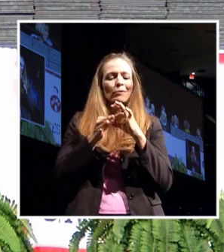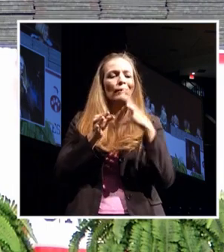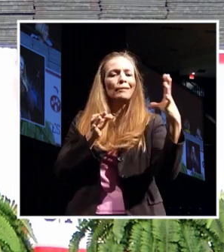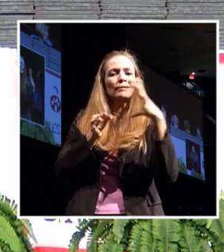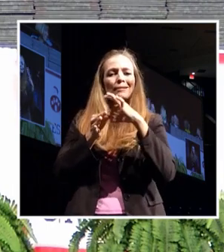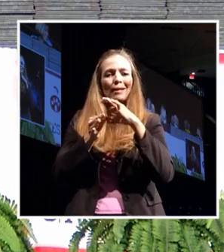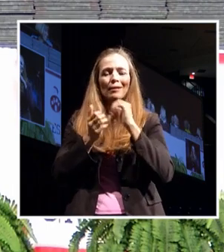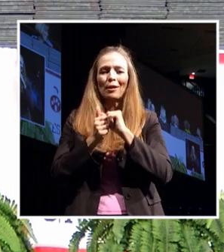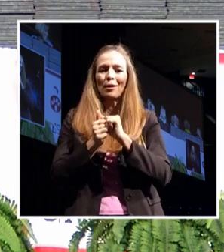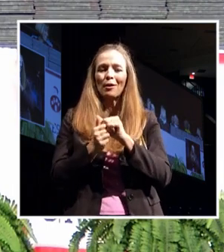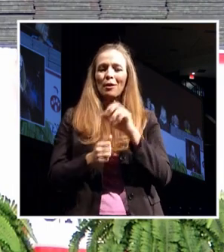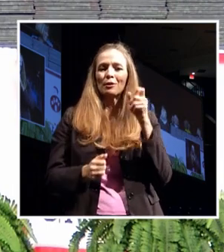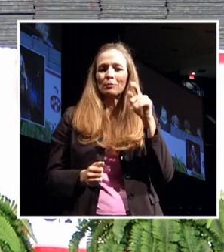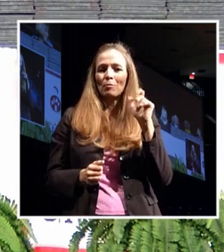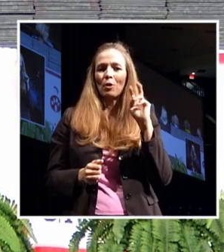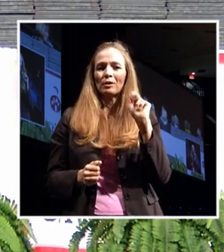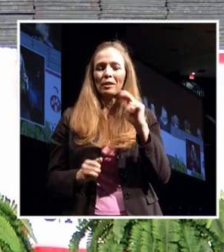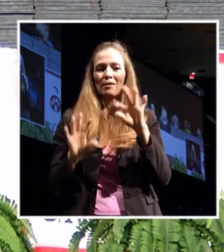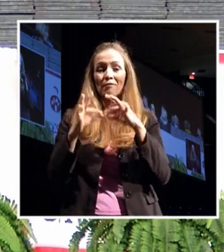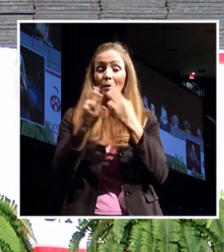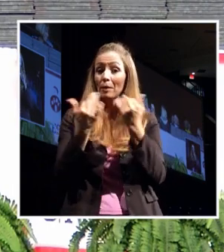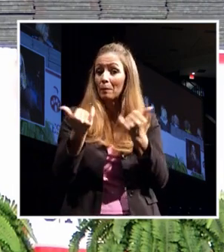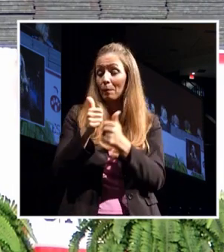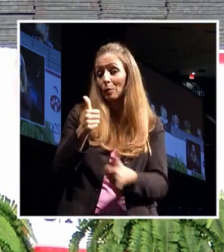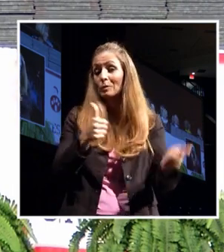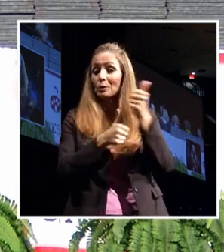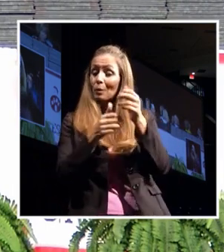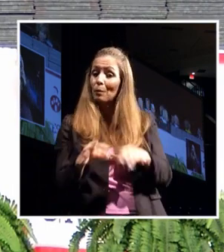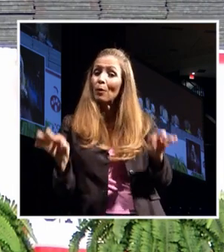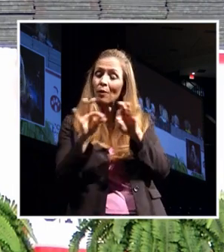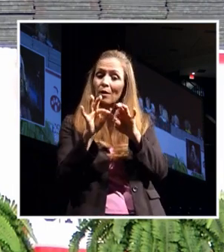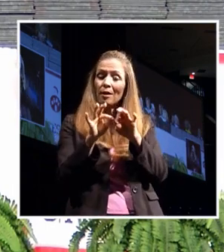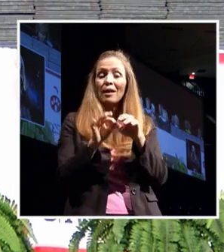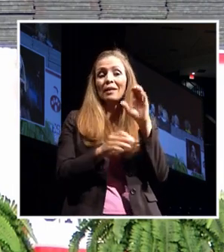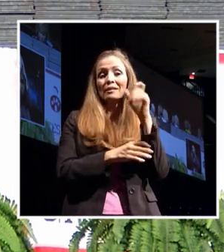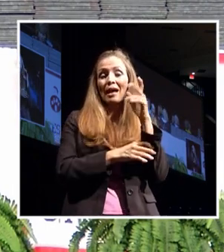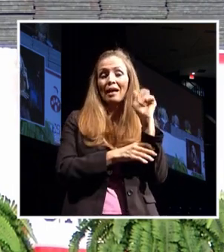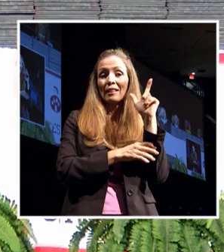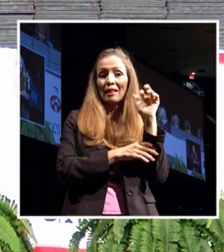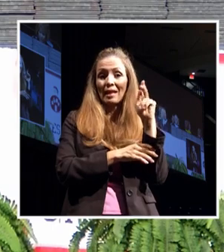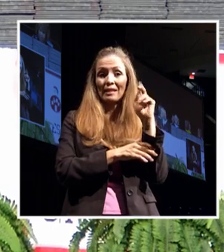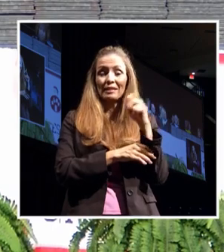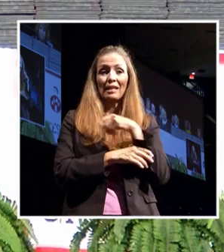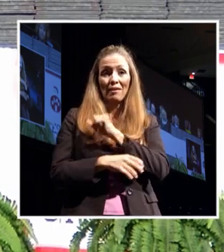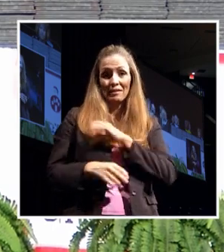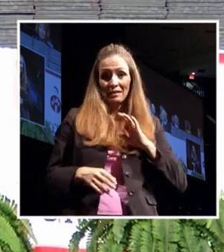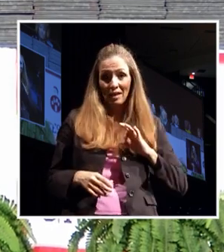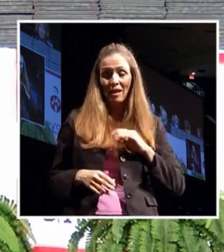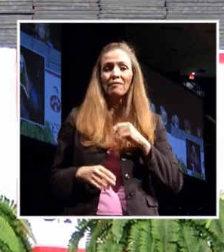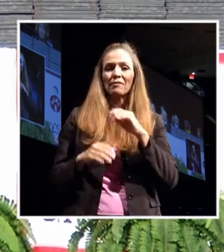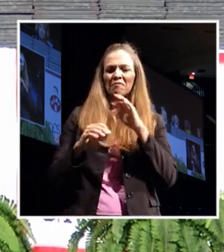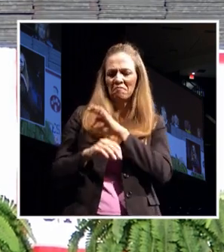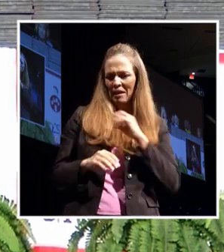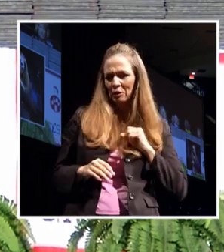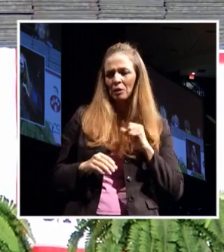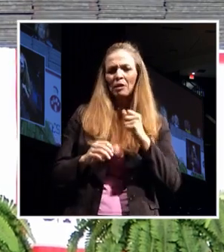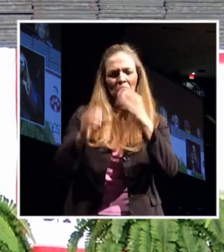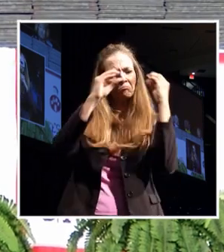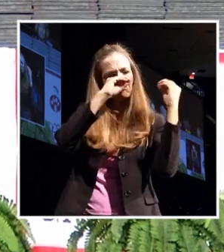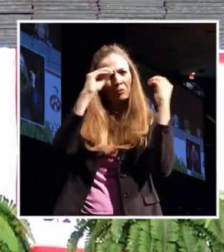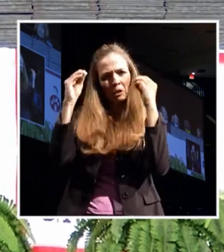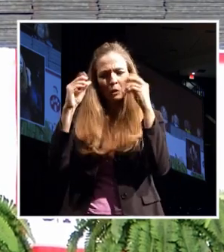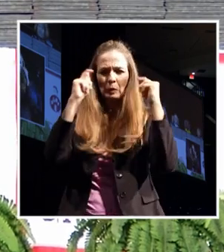Spartan family. And now, most importantly, I'd like to thank the Cypress Lakes faculty and staff who have worked so hard